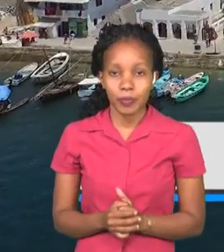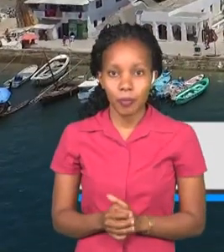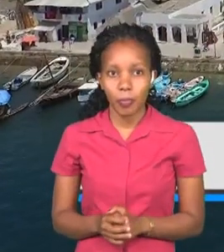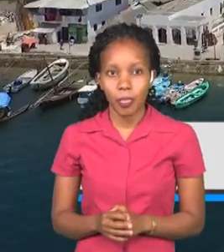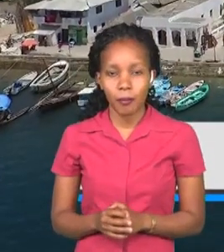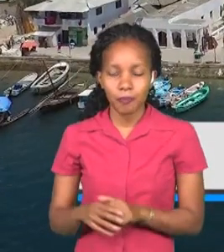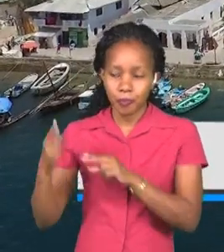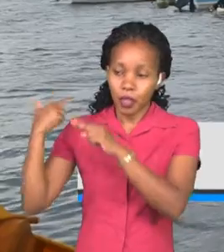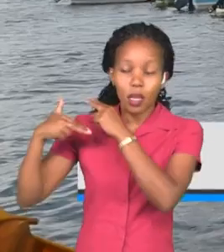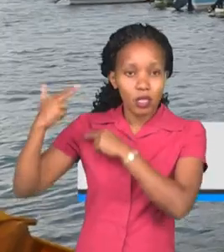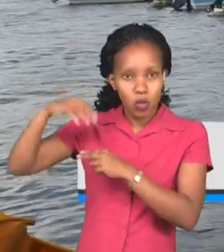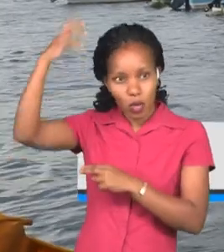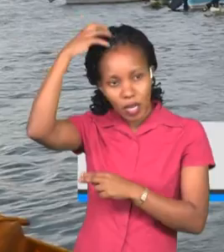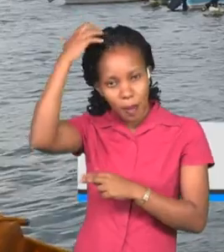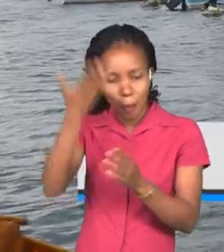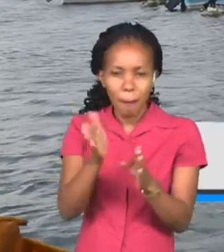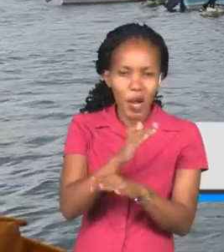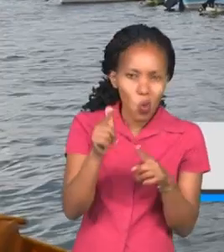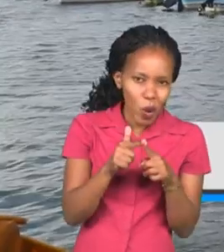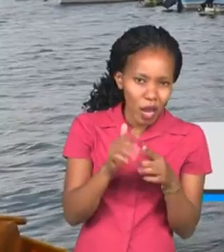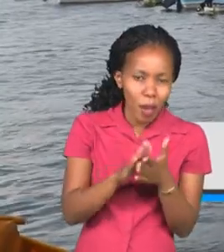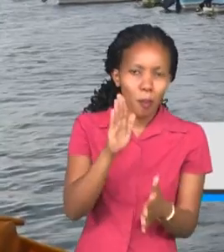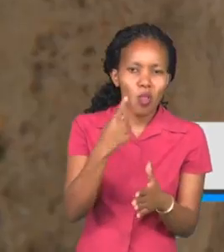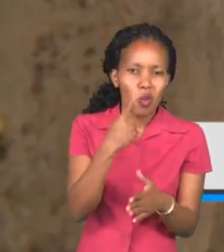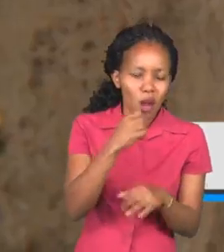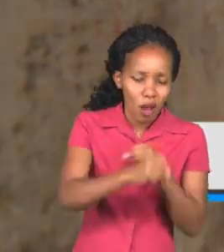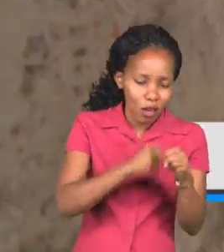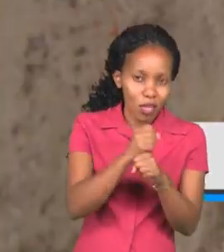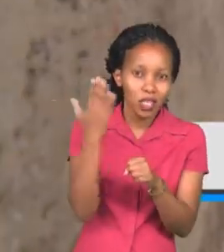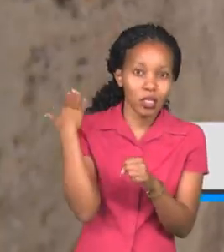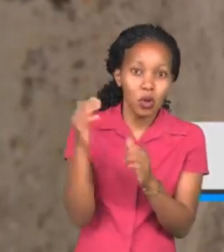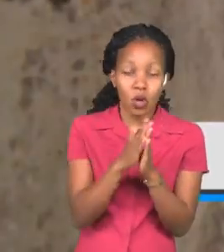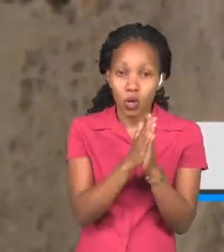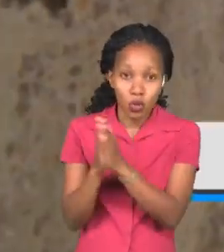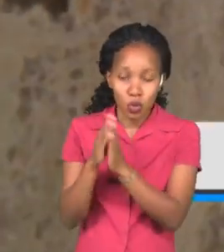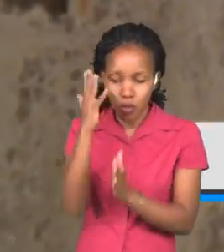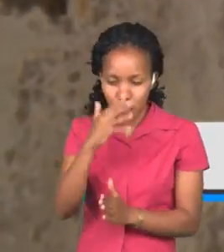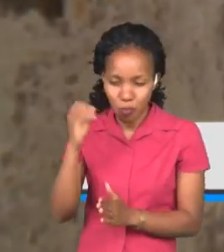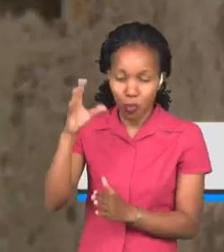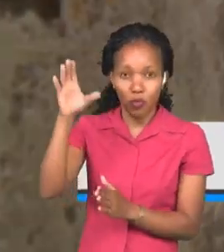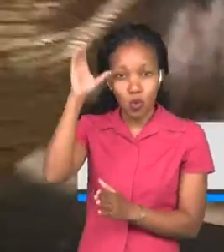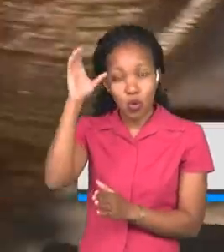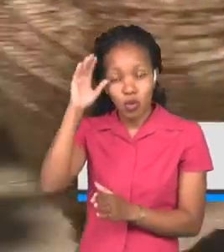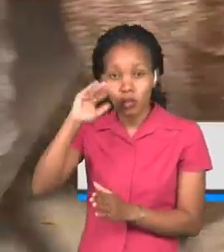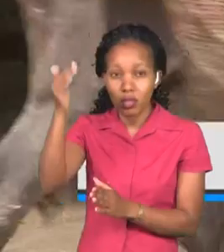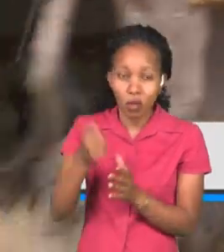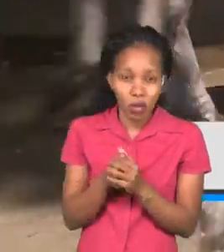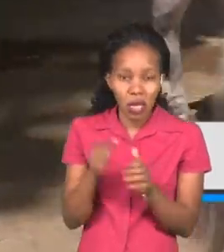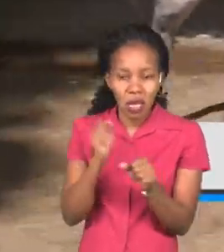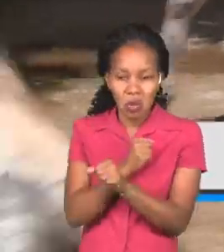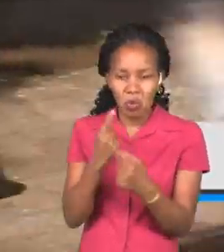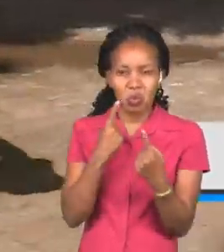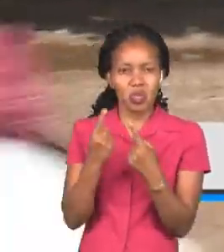The history of Lamu dates back to more than a century ago, and the story of this beautiful coastal town cannot be told